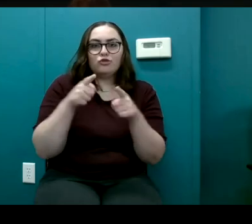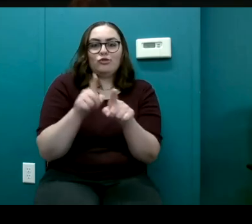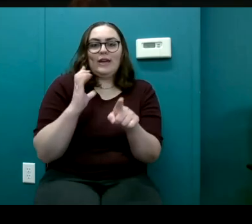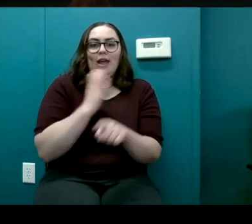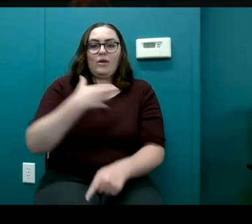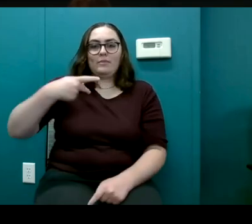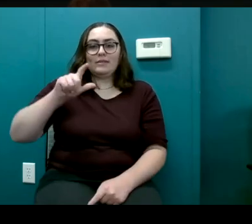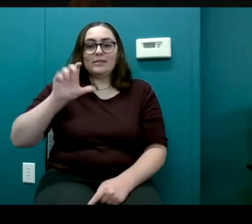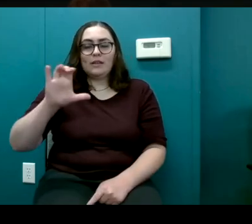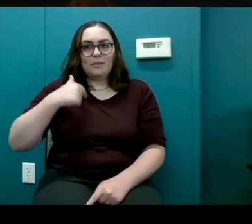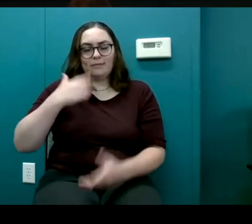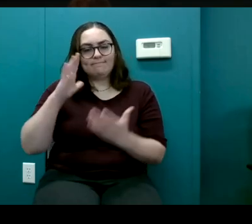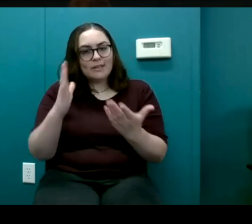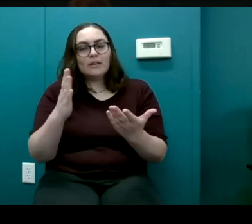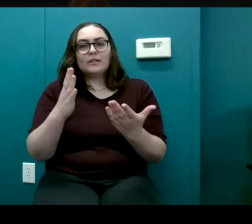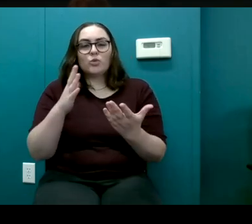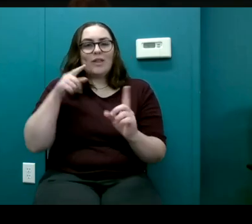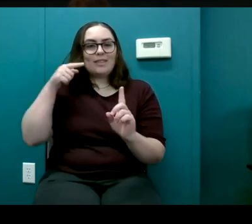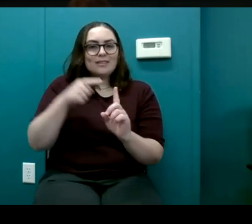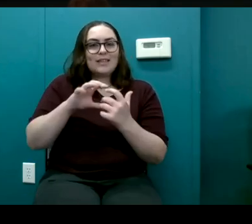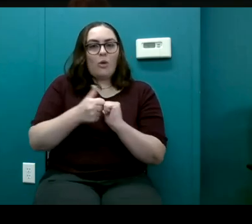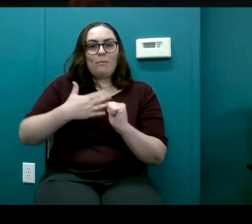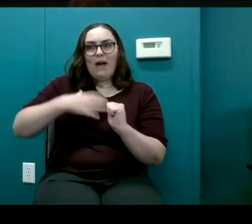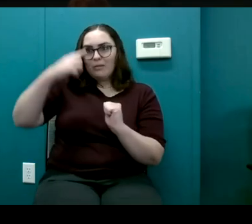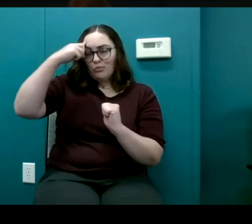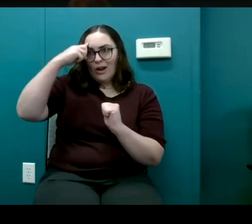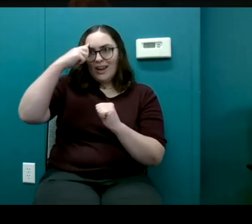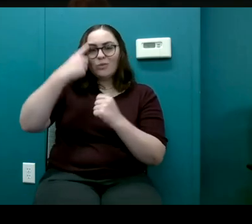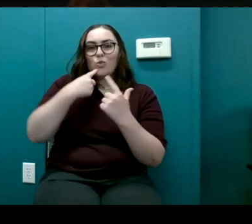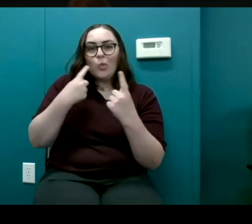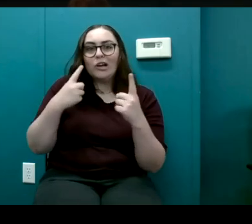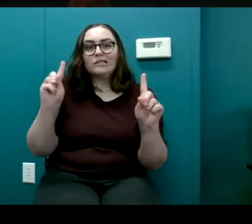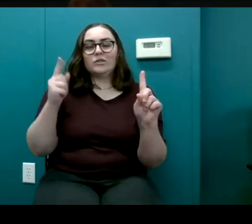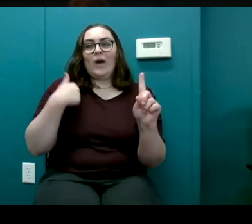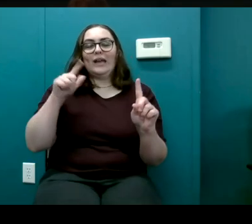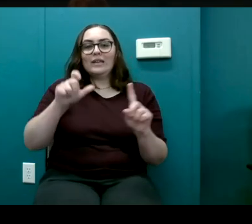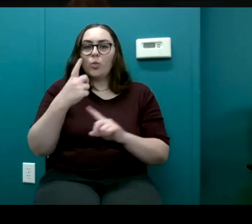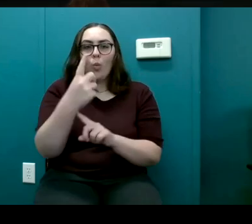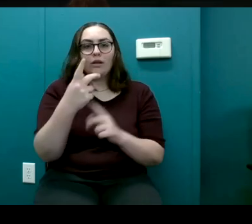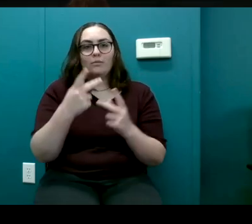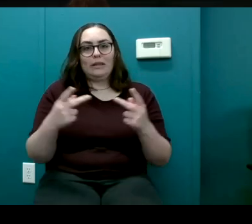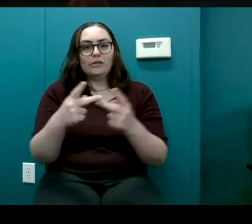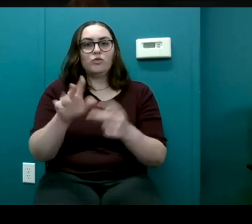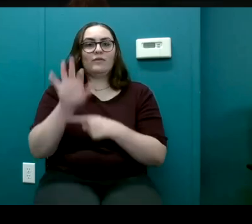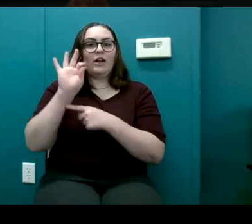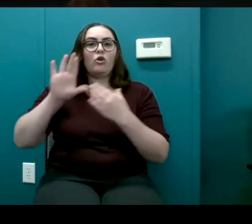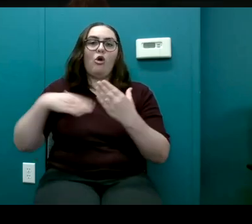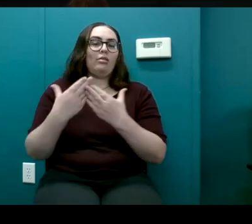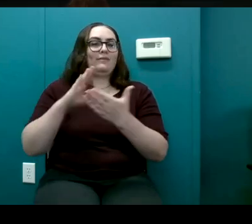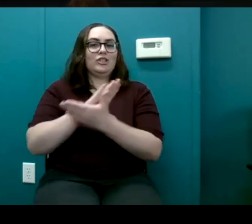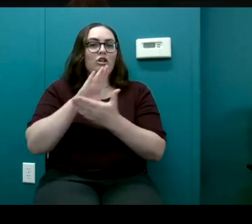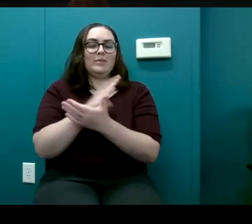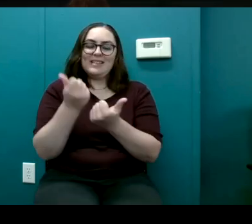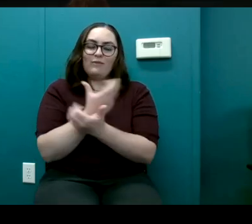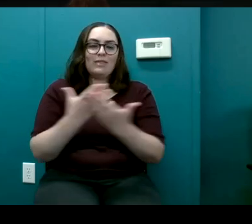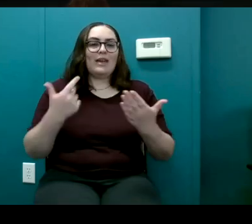way my brain thinks. And I need a one-stop shop where I can just find all of the documents and everything that I need. And